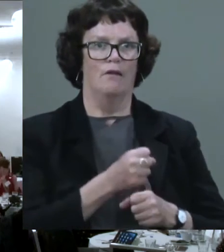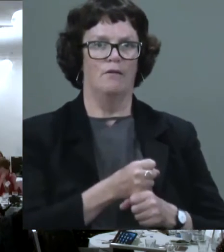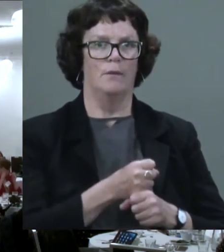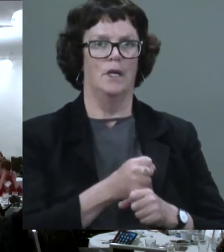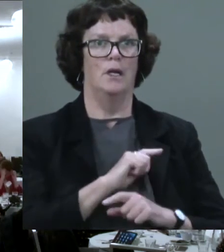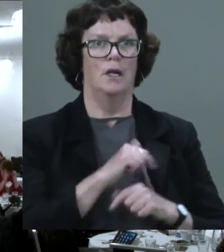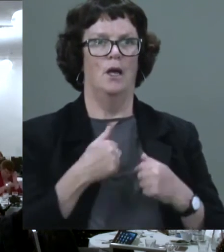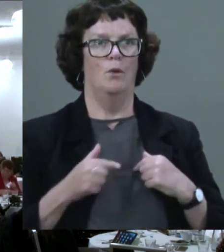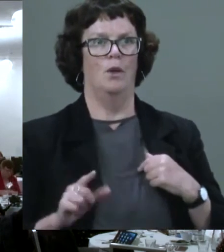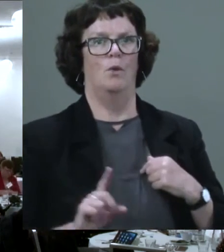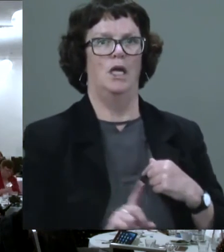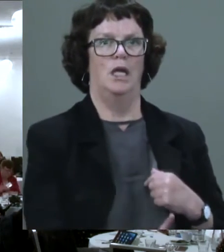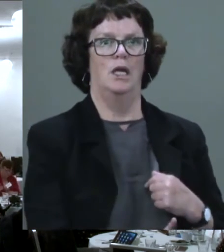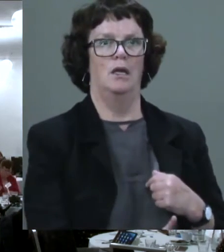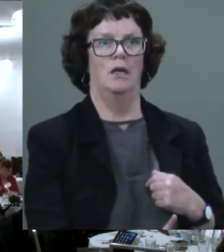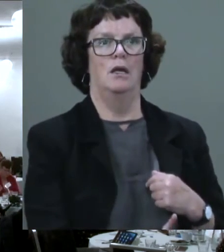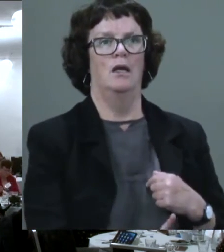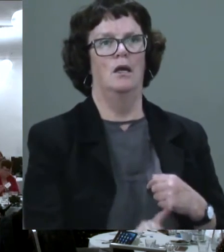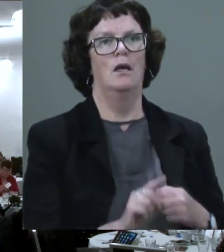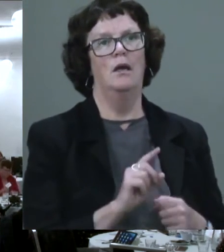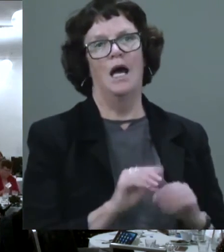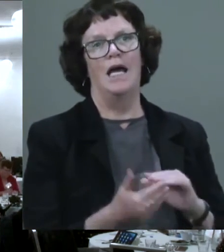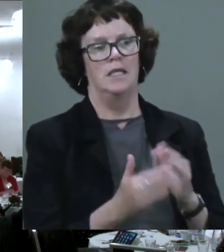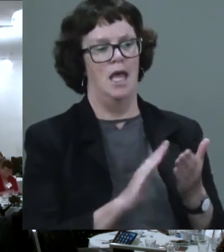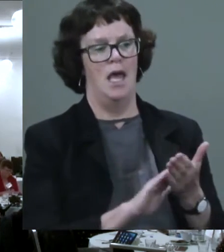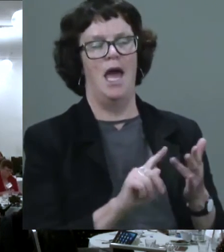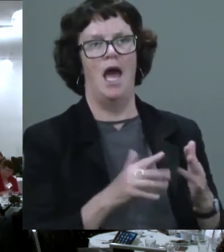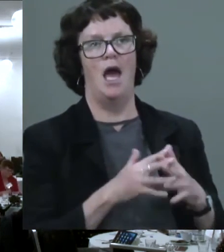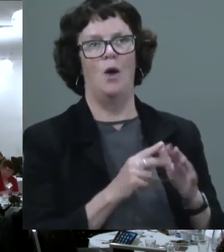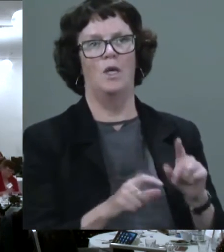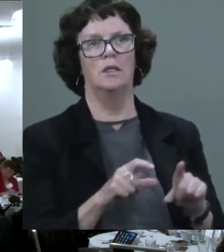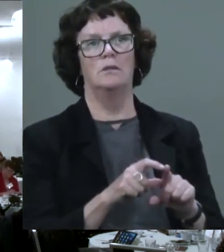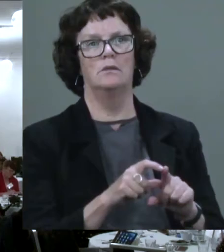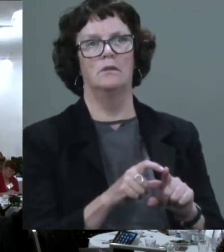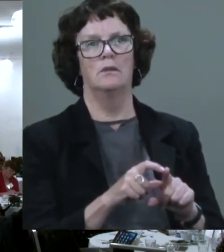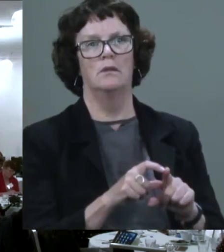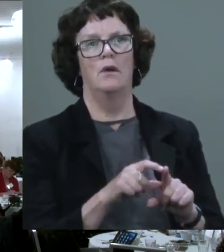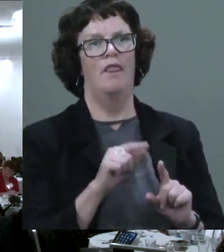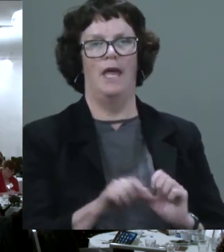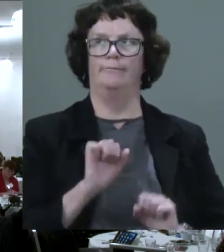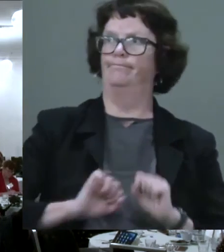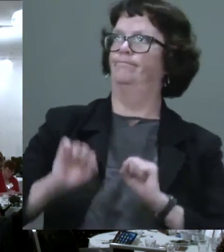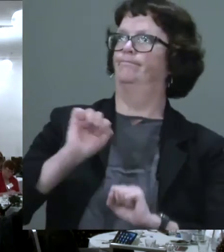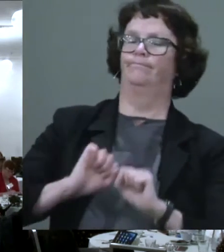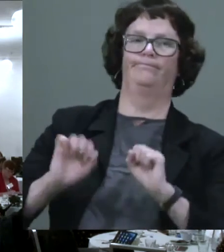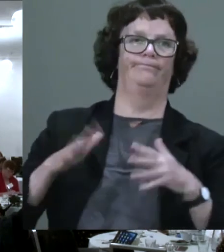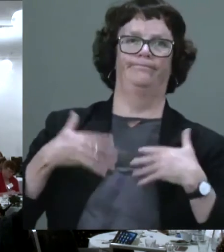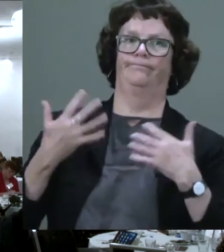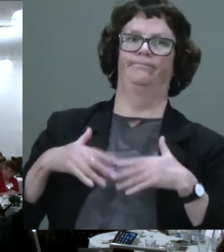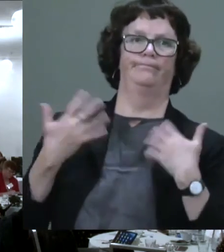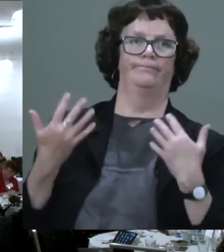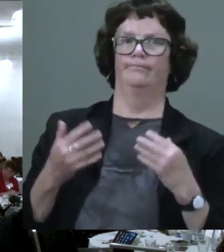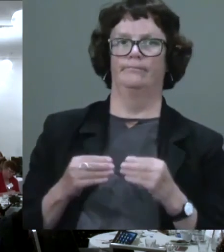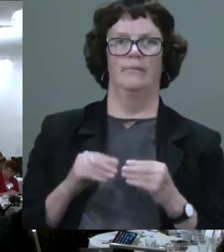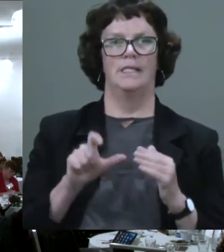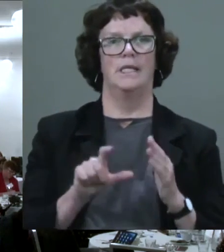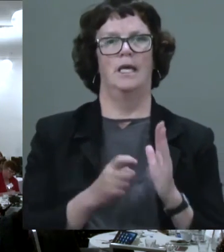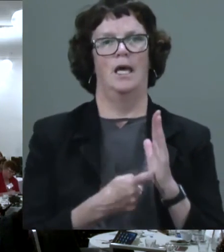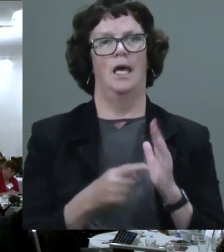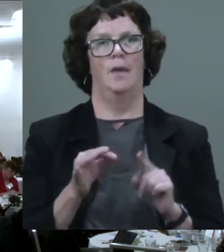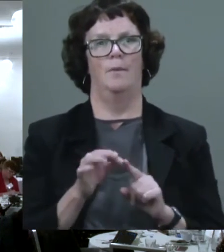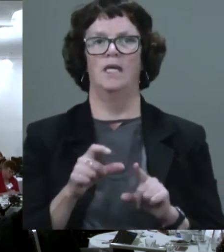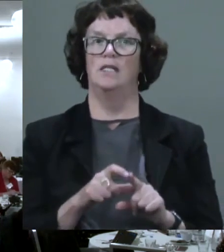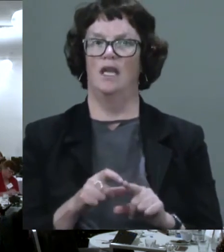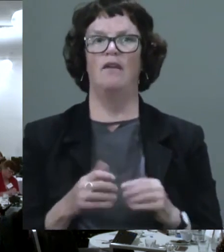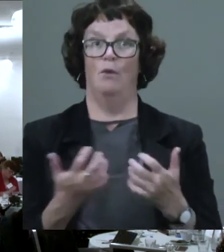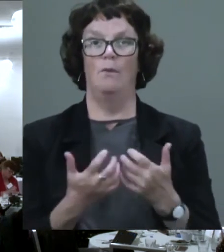under, the Australian government, was the Howard government, and they resisted the CRPD for quite